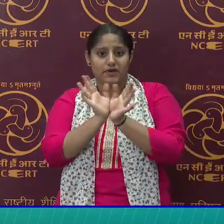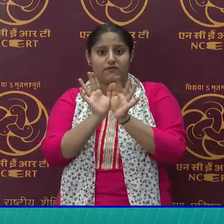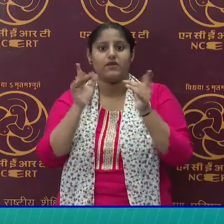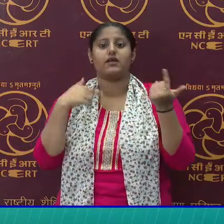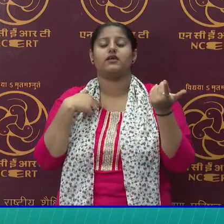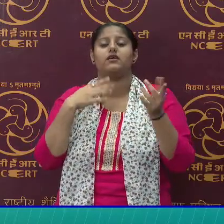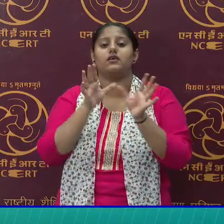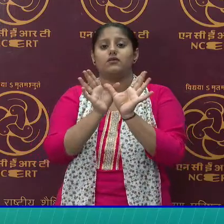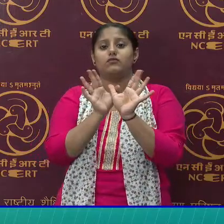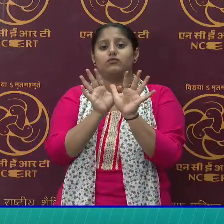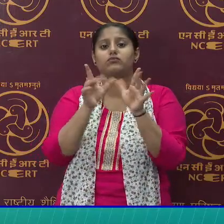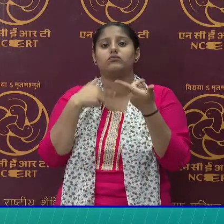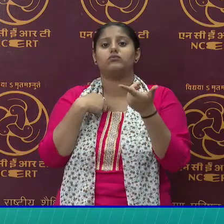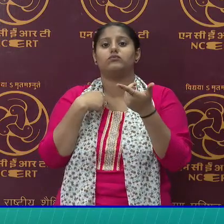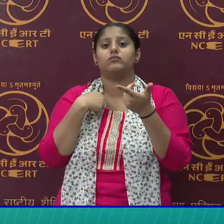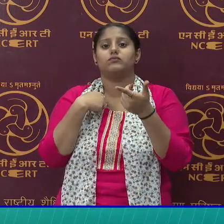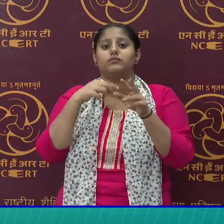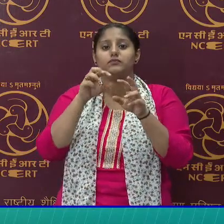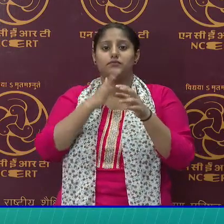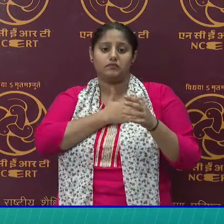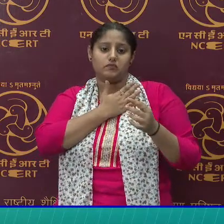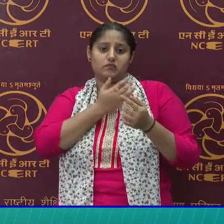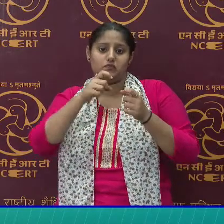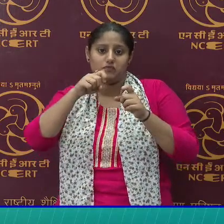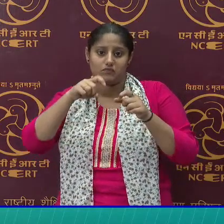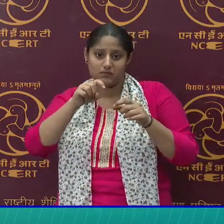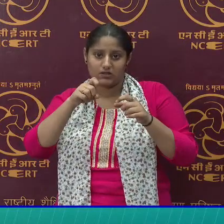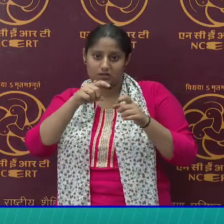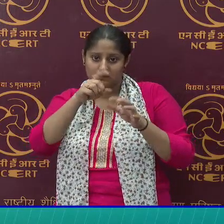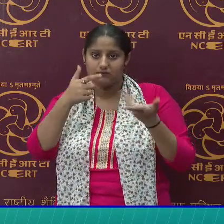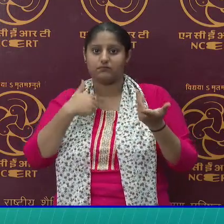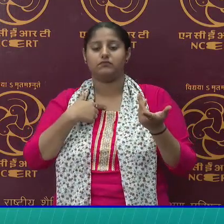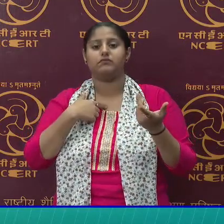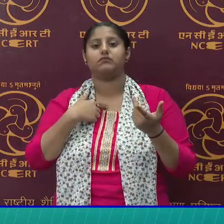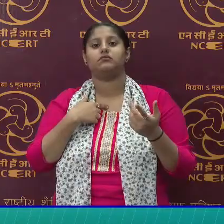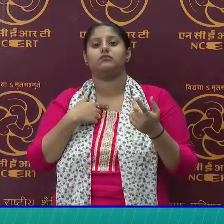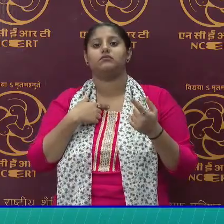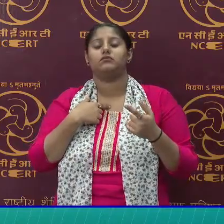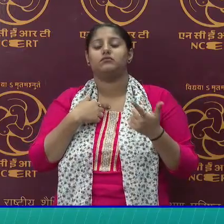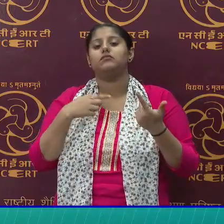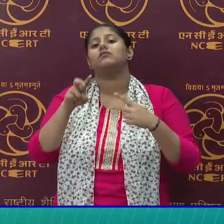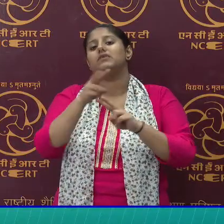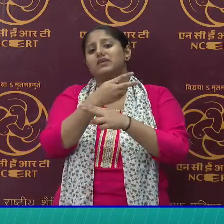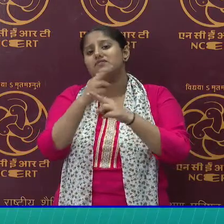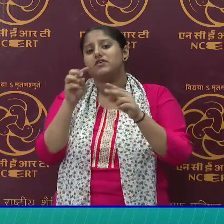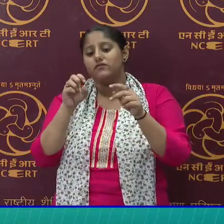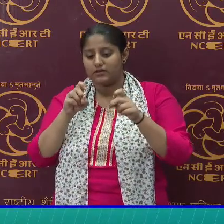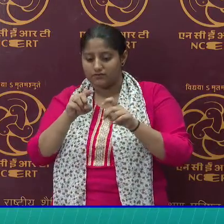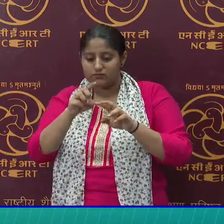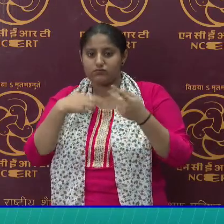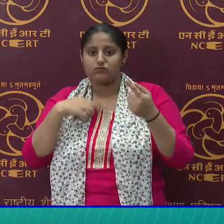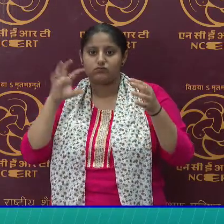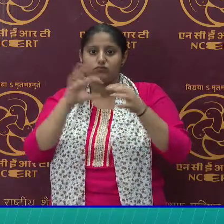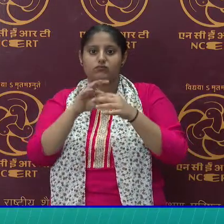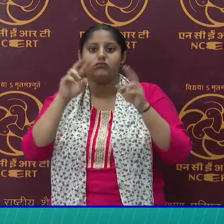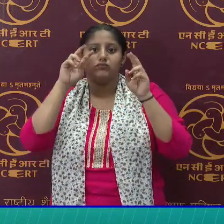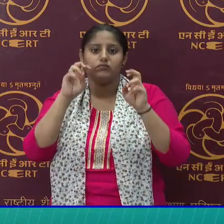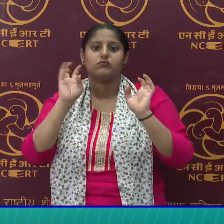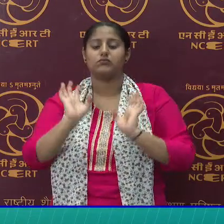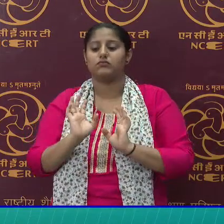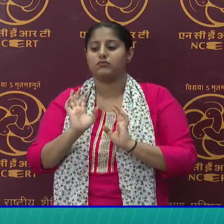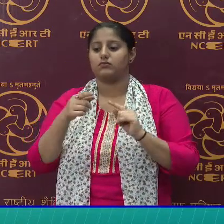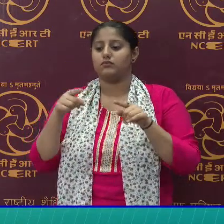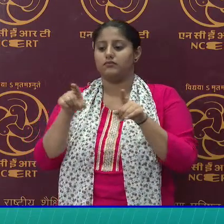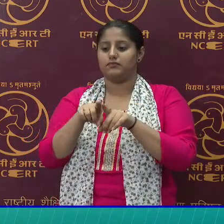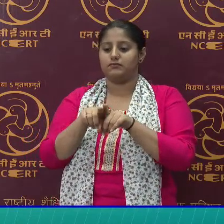above the flower, there's a bee sitting on her, and caterpillar. So I think, you know, there's a lot of